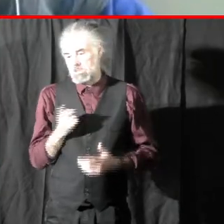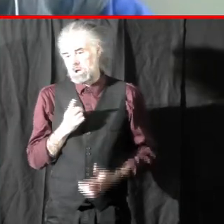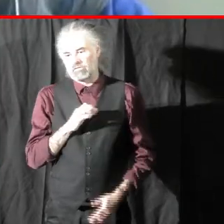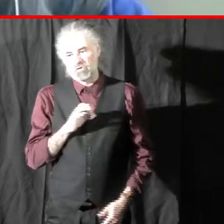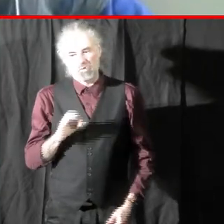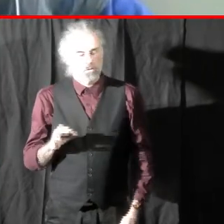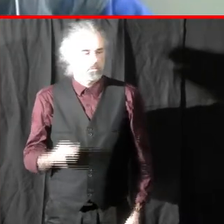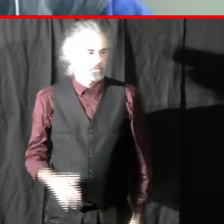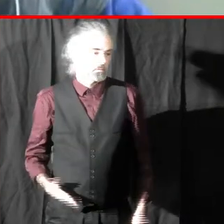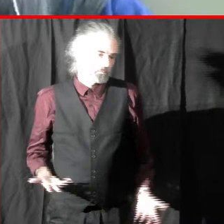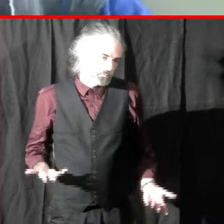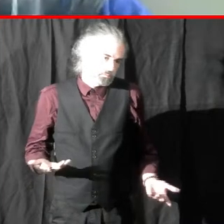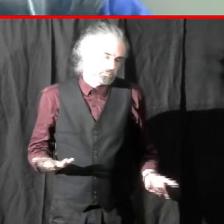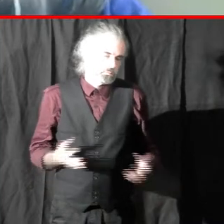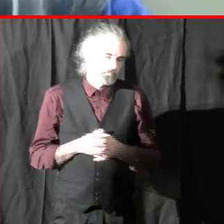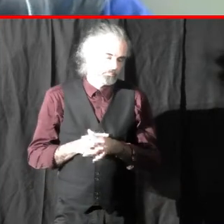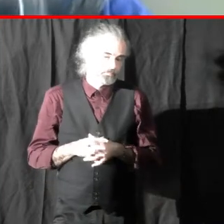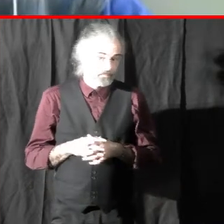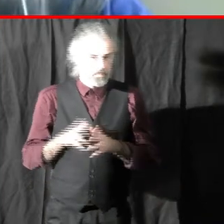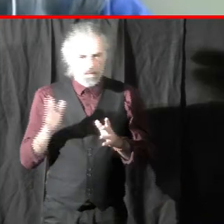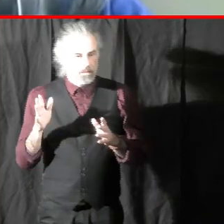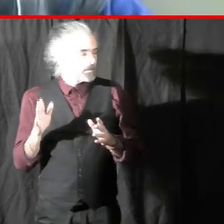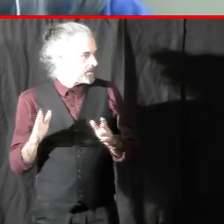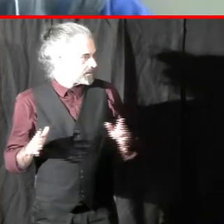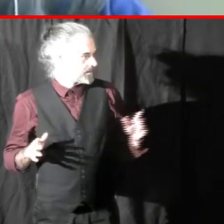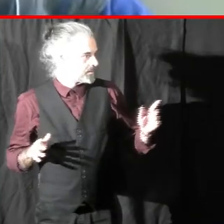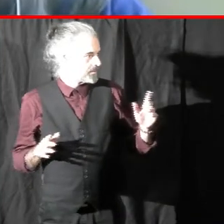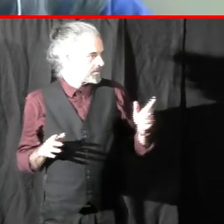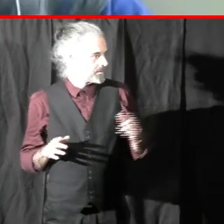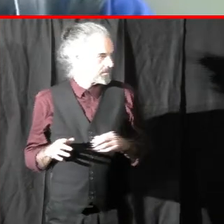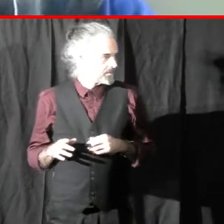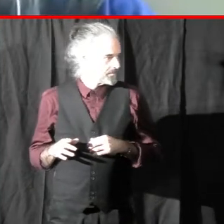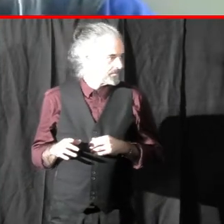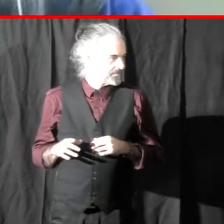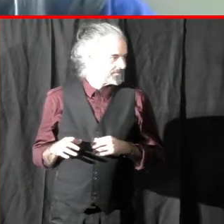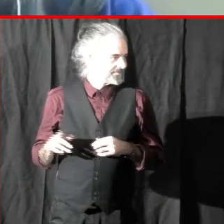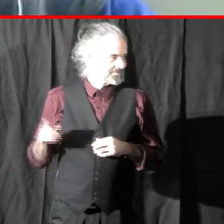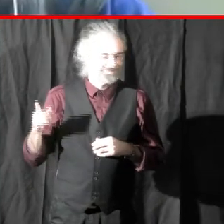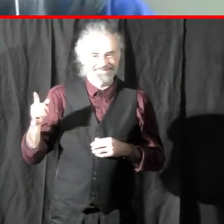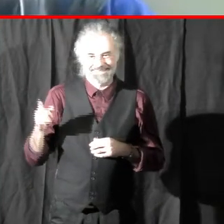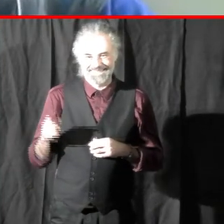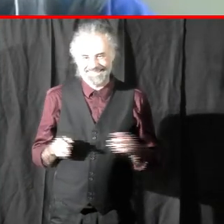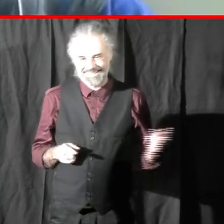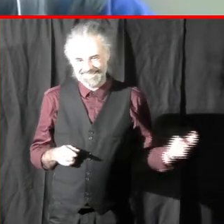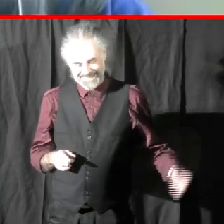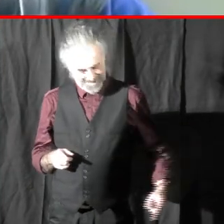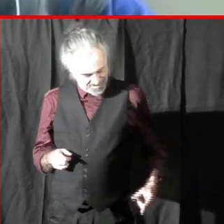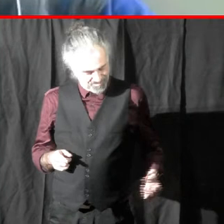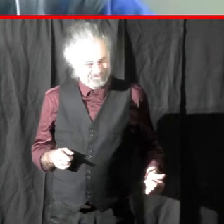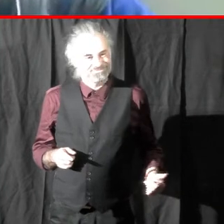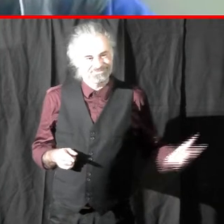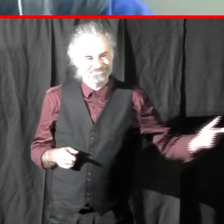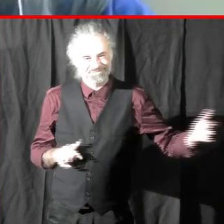we're... But if not, I prefer to delay it some time, even if the press is not that good.